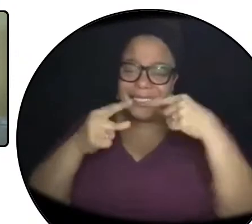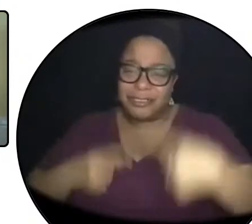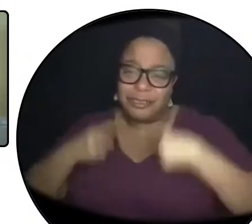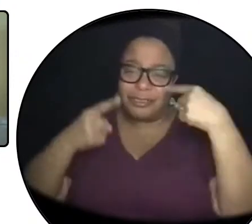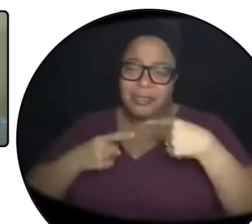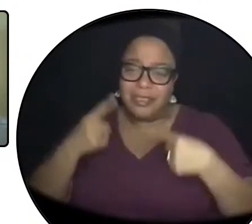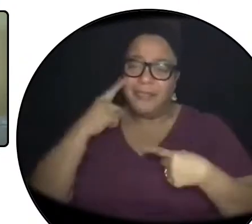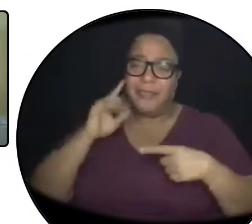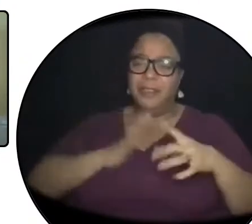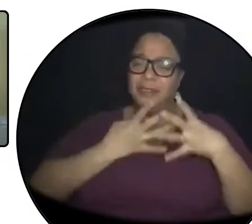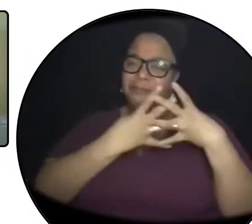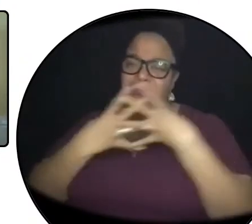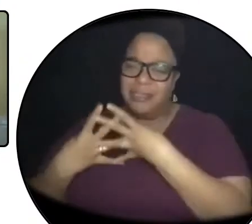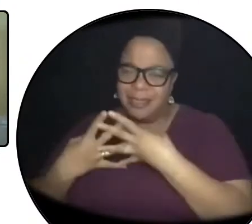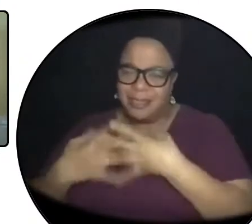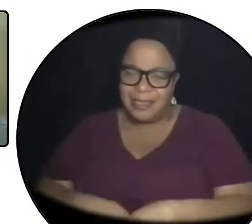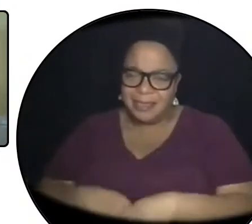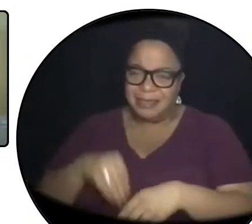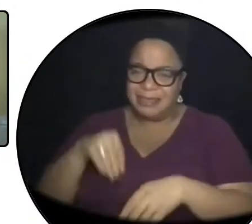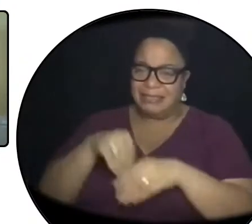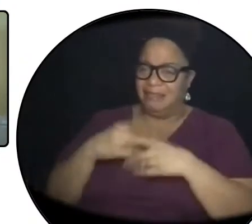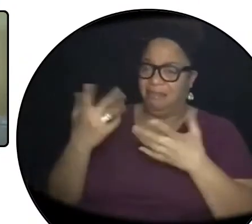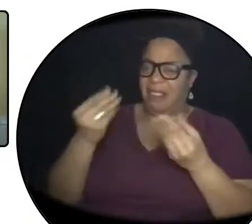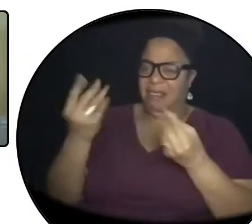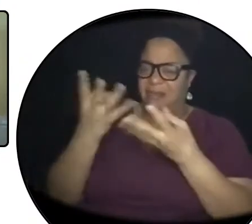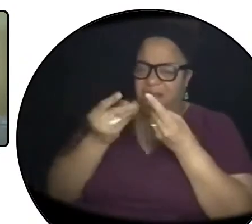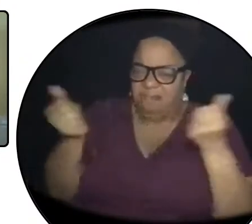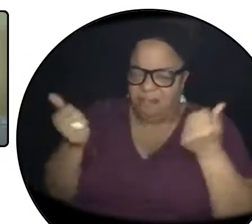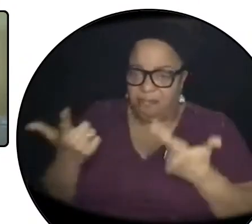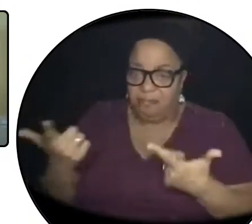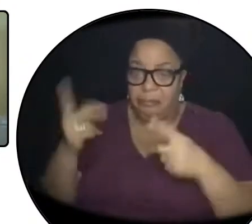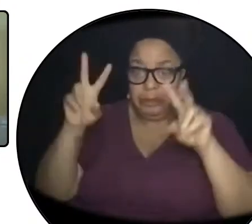And again, thank you all for joining.